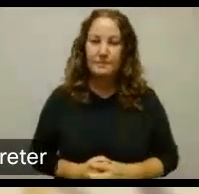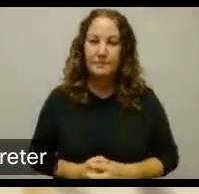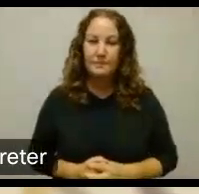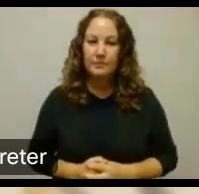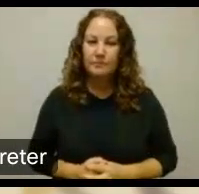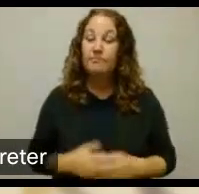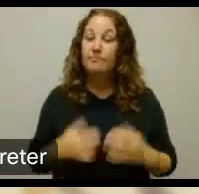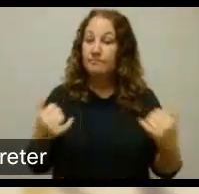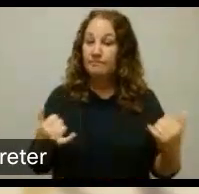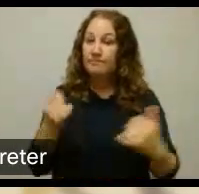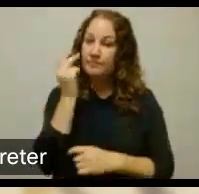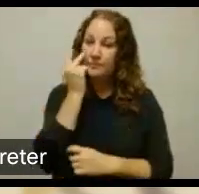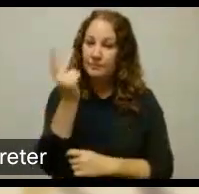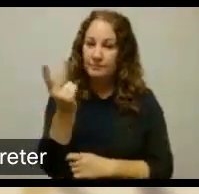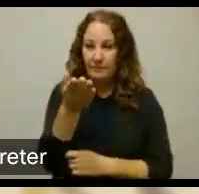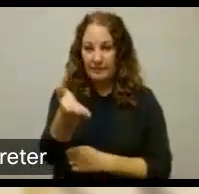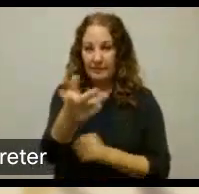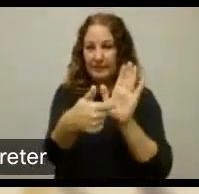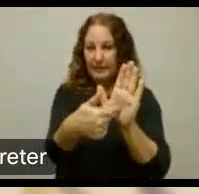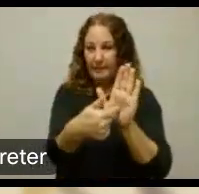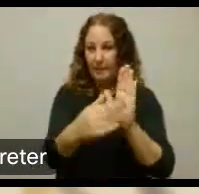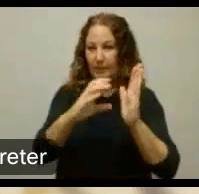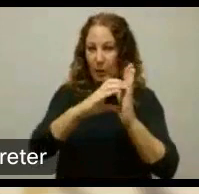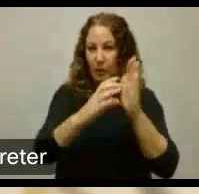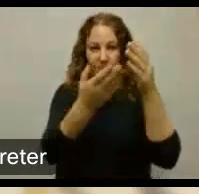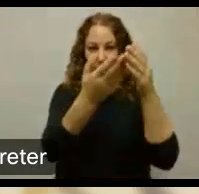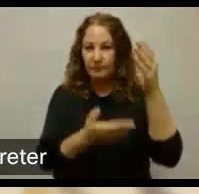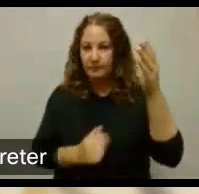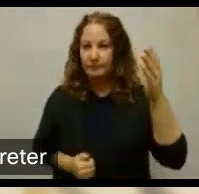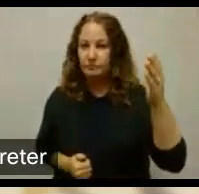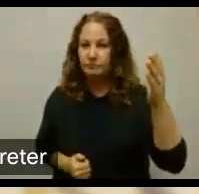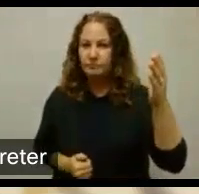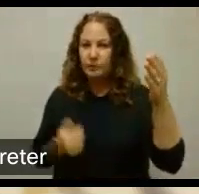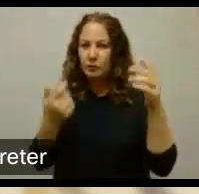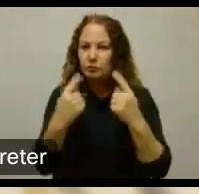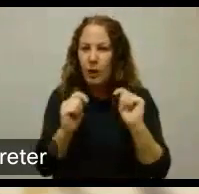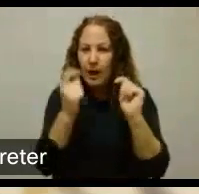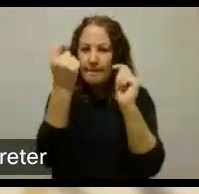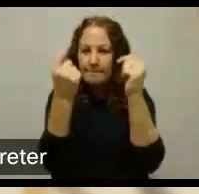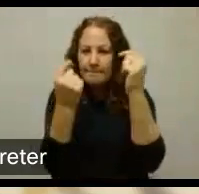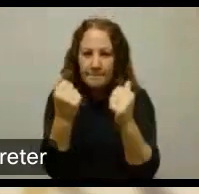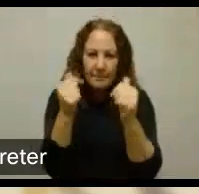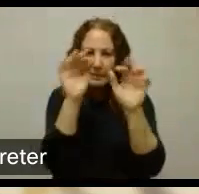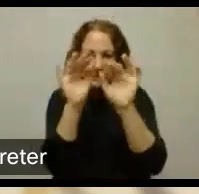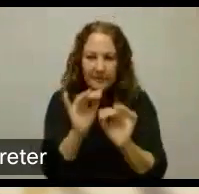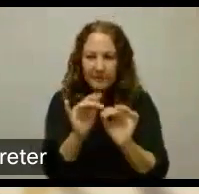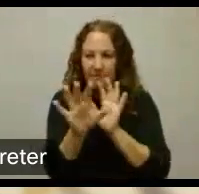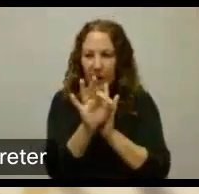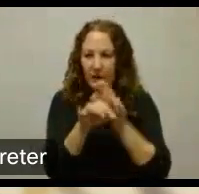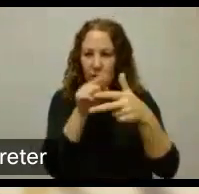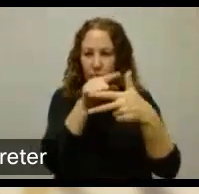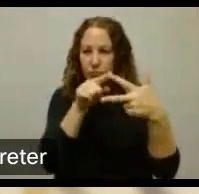We're going to look at this sample paragraph to try to unpack those three parts to a good